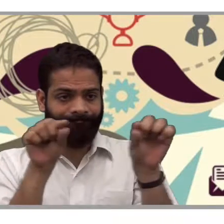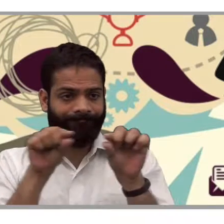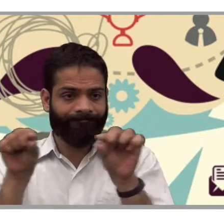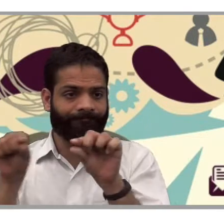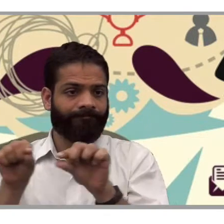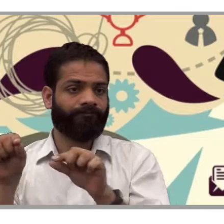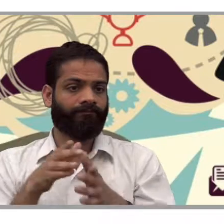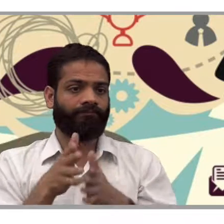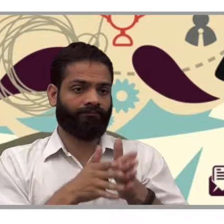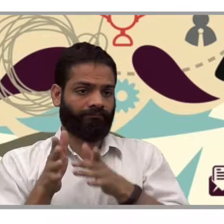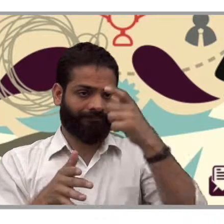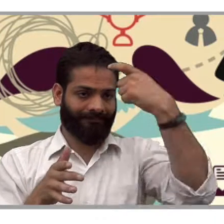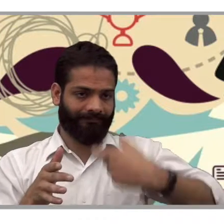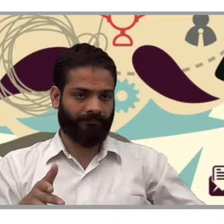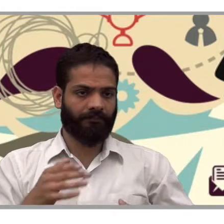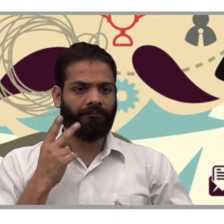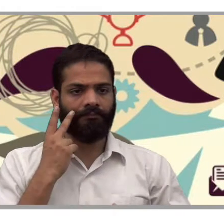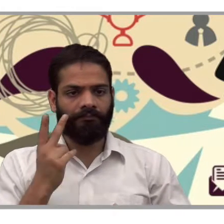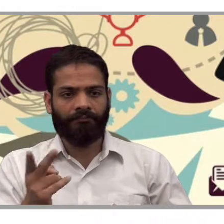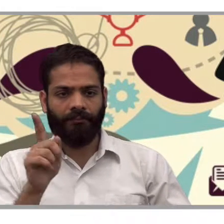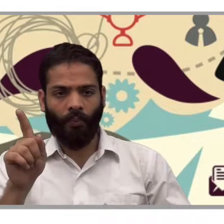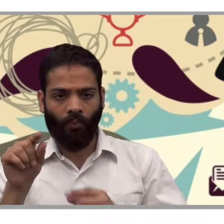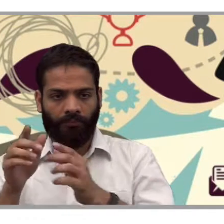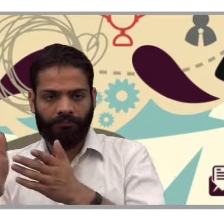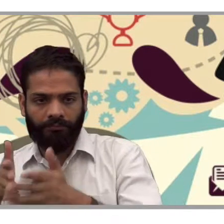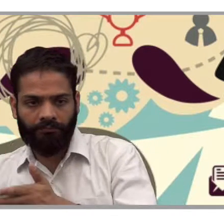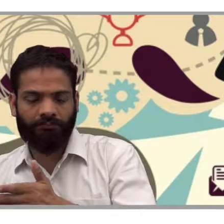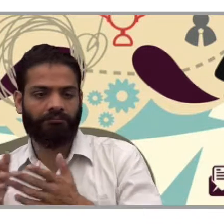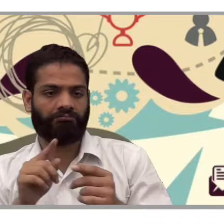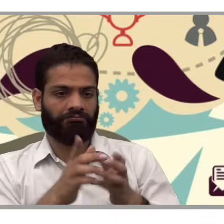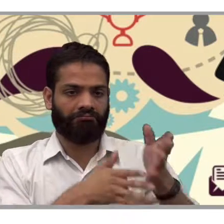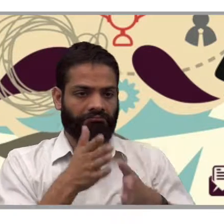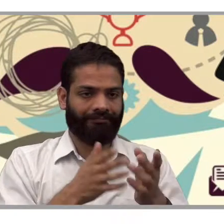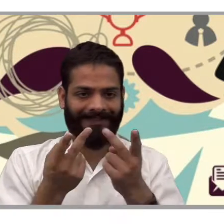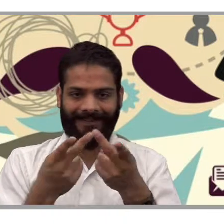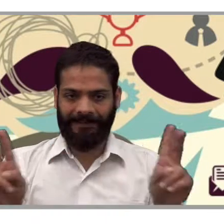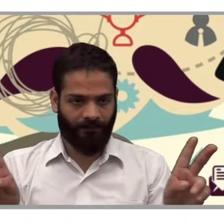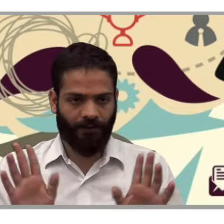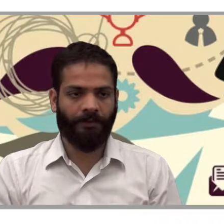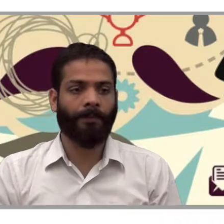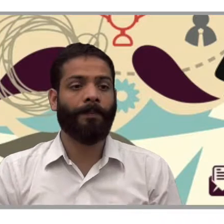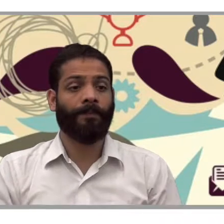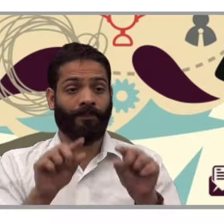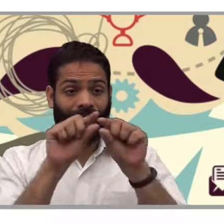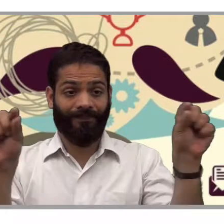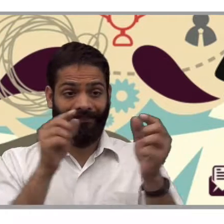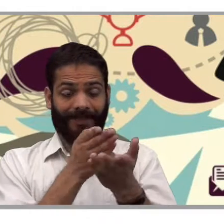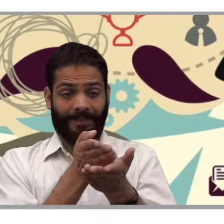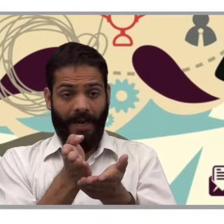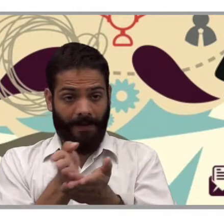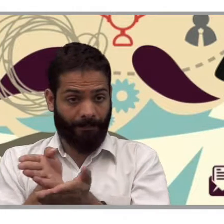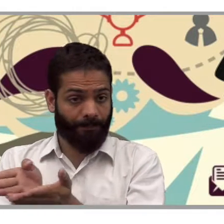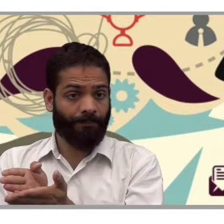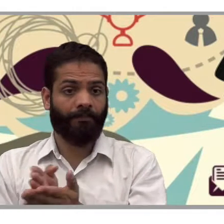In Indian Sign Language, there is no specific expression associated with declaratives. Rather, this lack